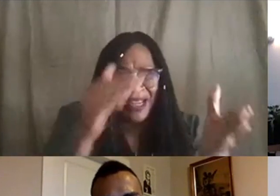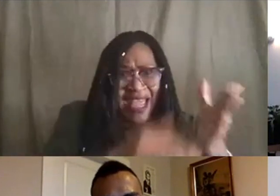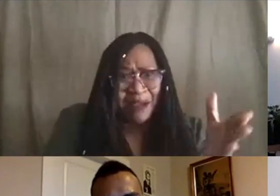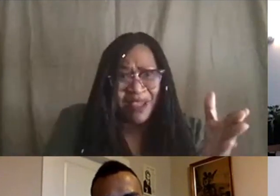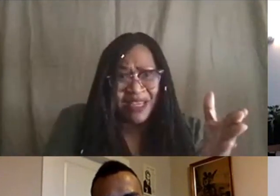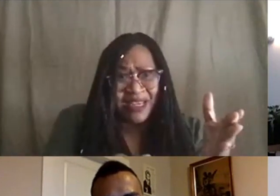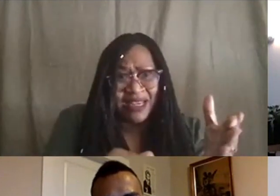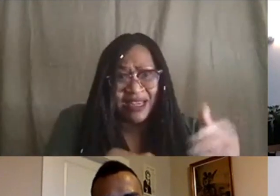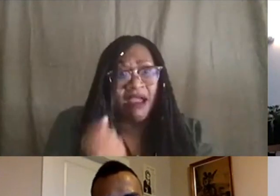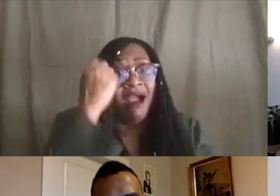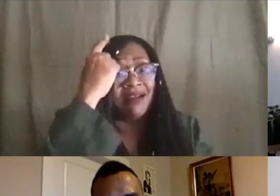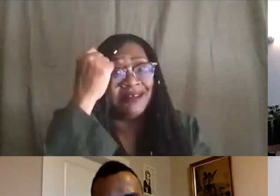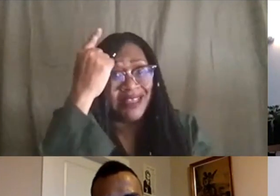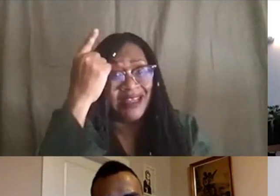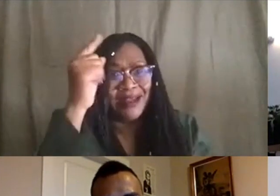violence.